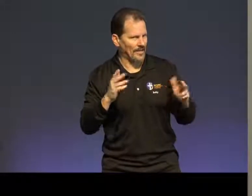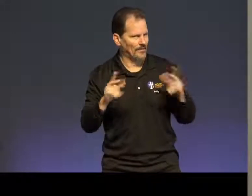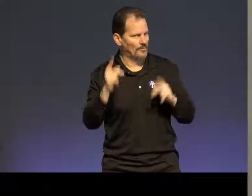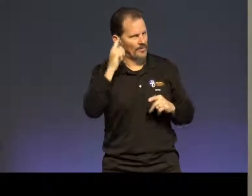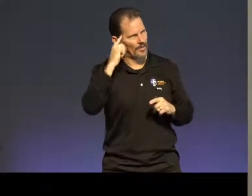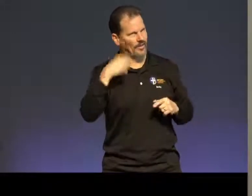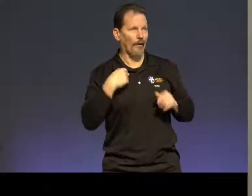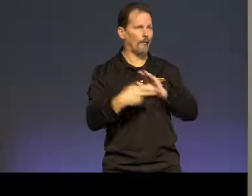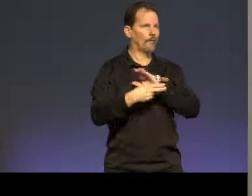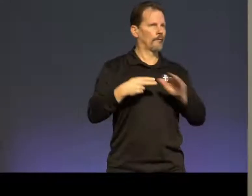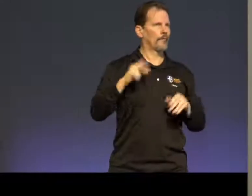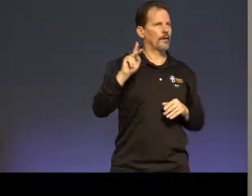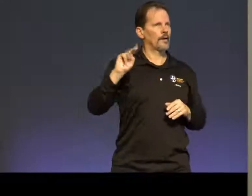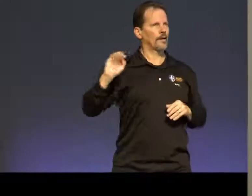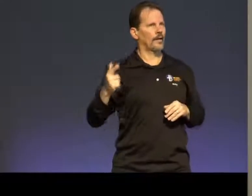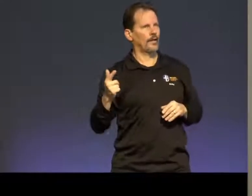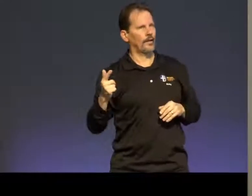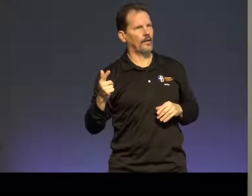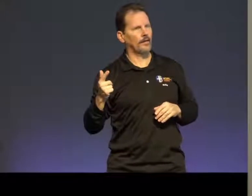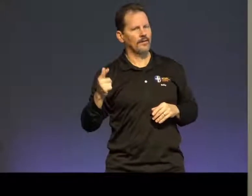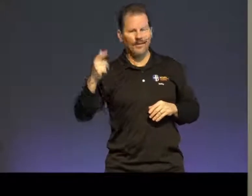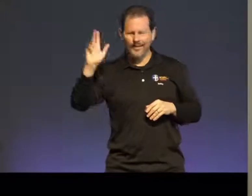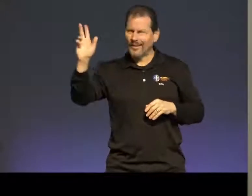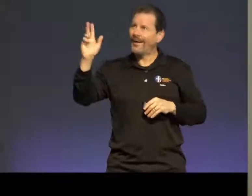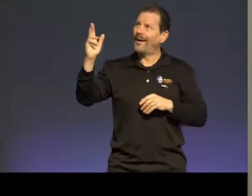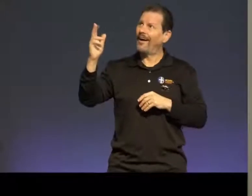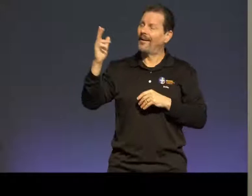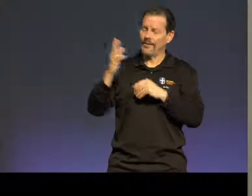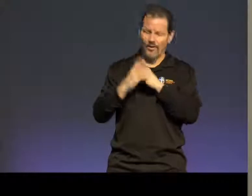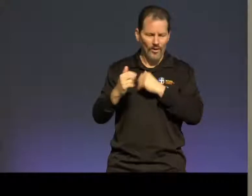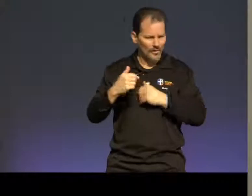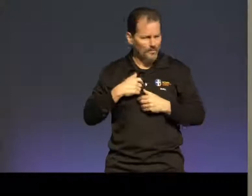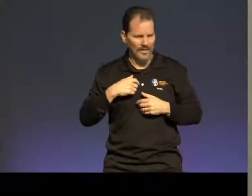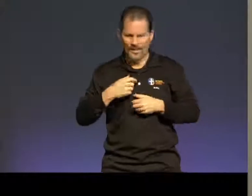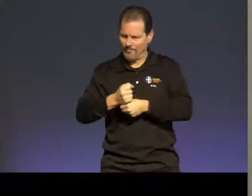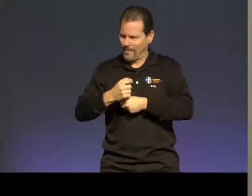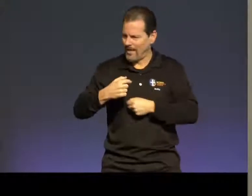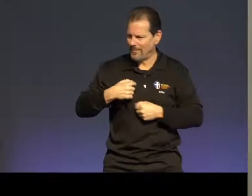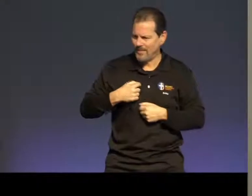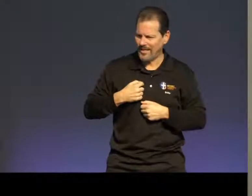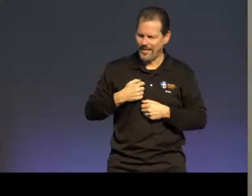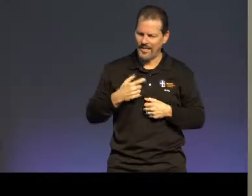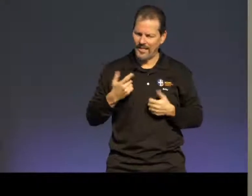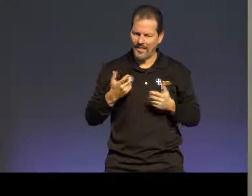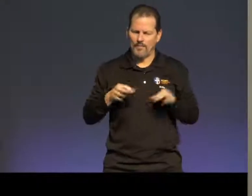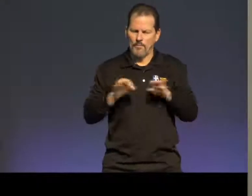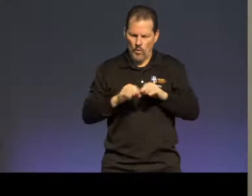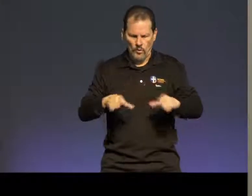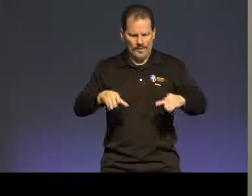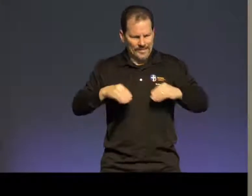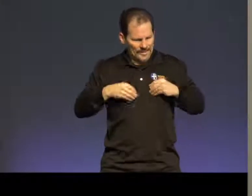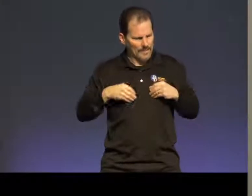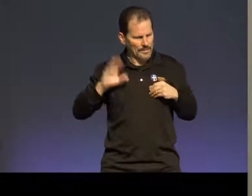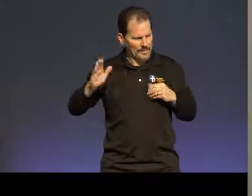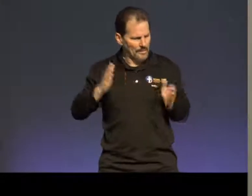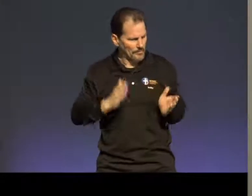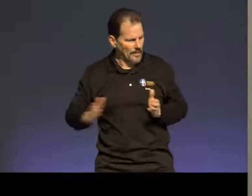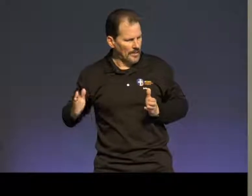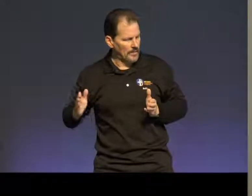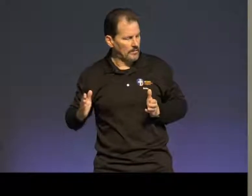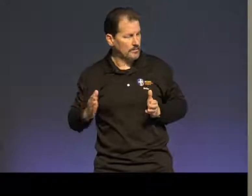I'm built the way God built me, and I have to accept that. But you know the hardest thing for some of us to do is accept that God made us the way we